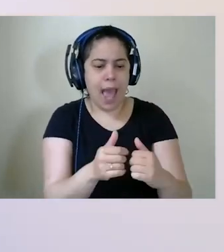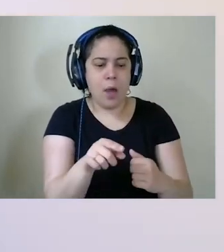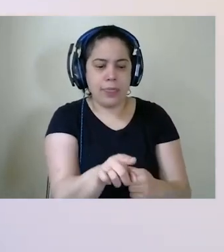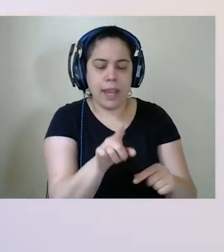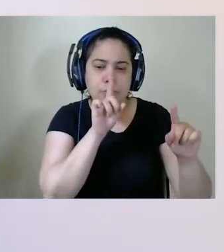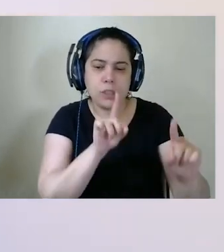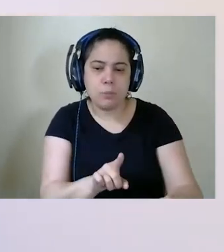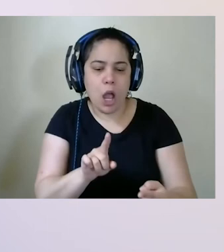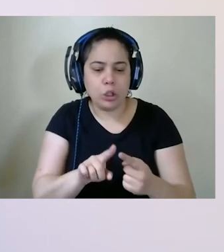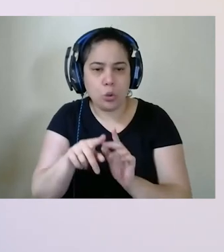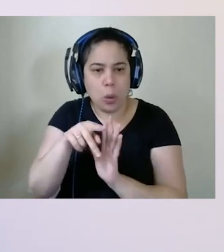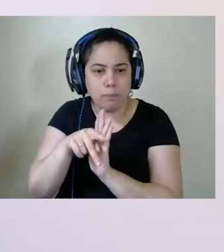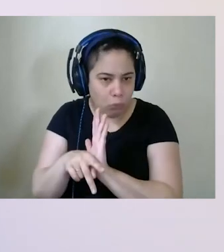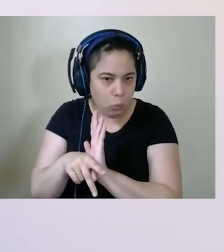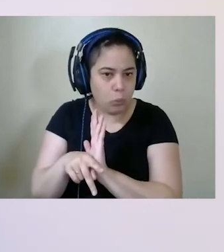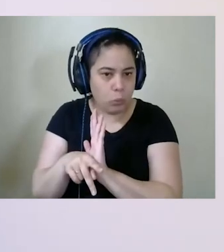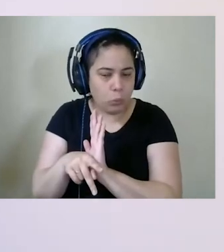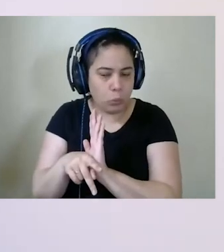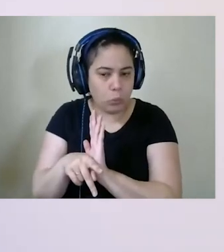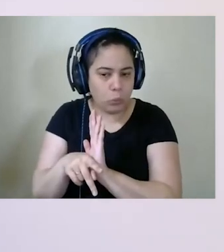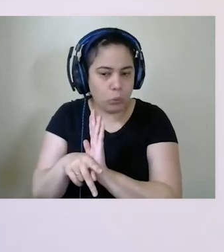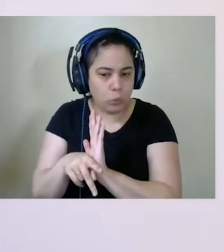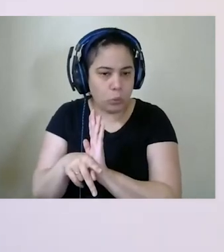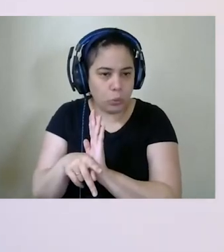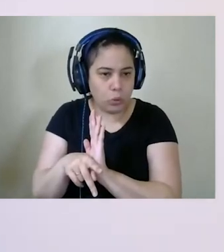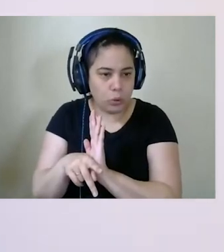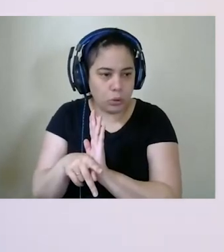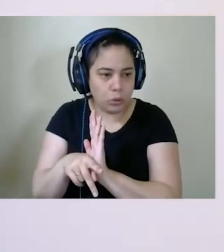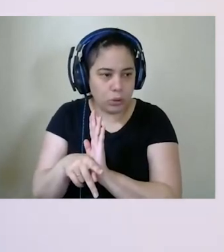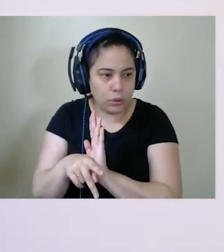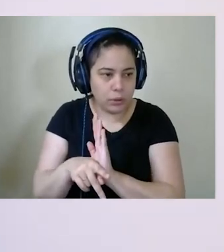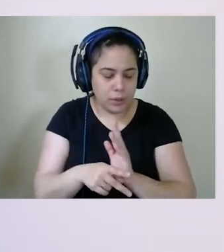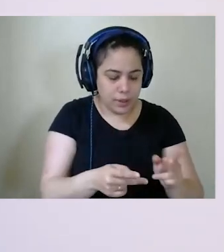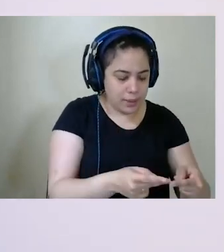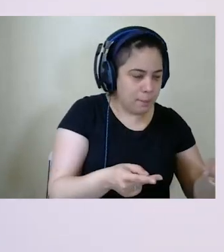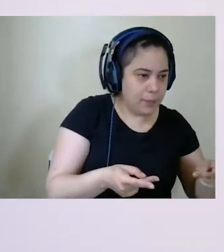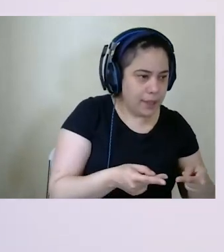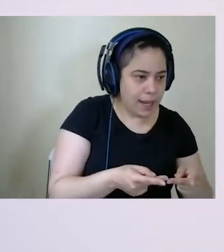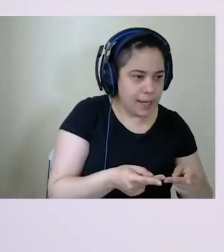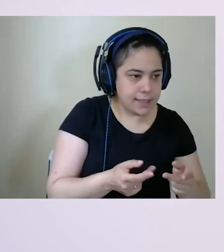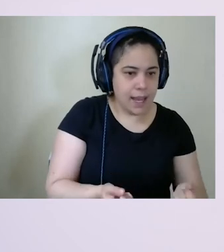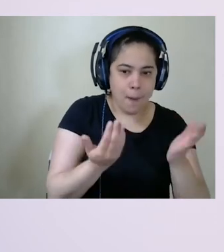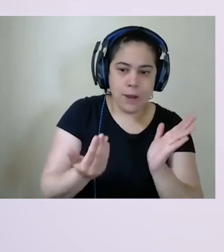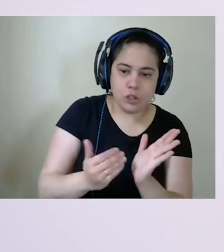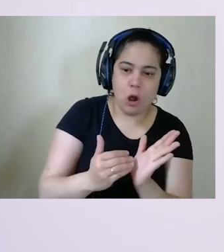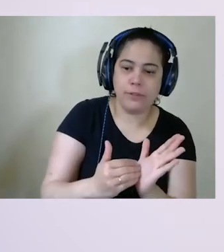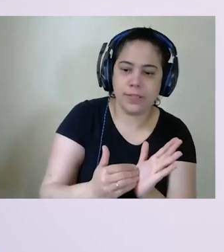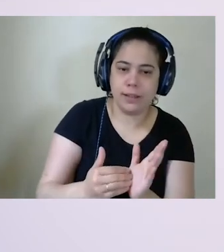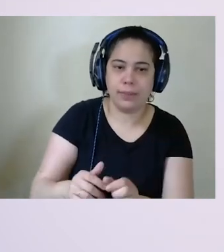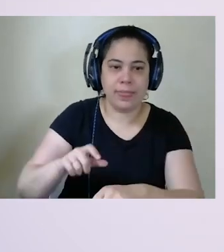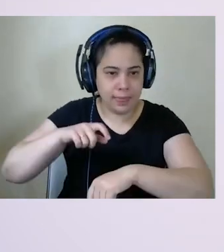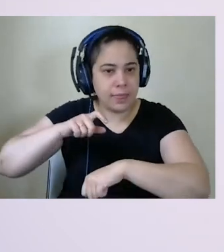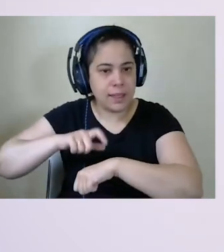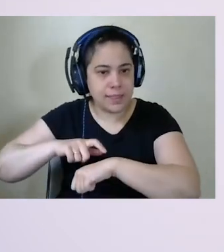a protocol, the placement, the frequency, and the time. And if they don't respond well to that,